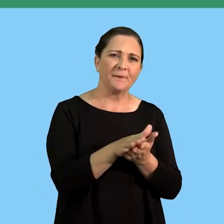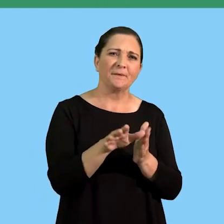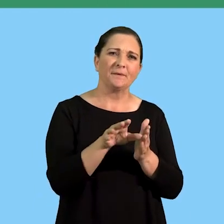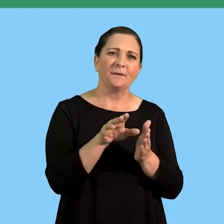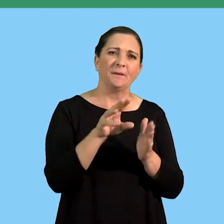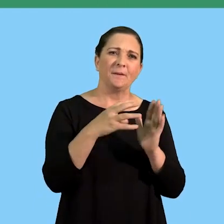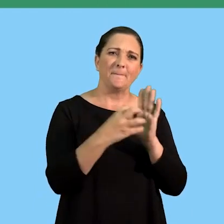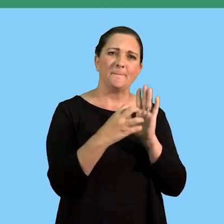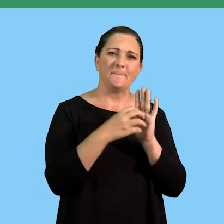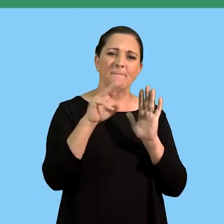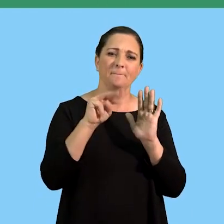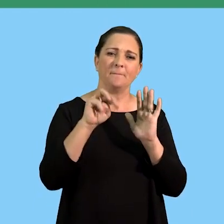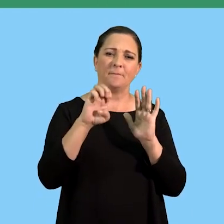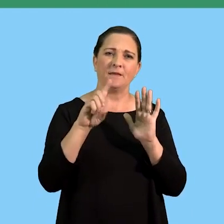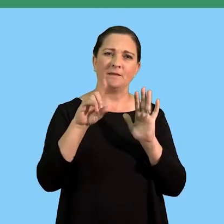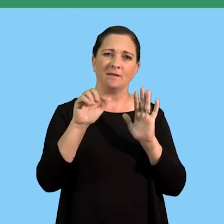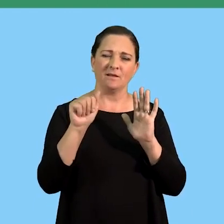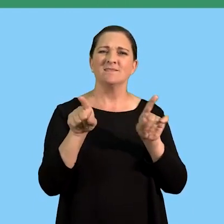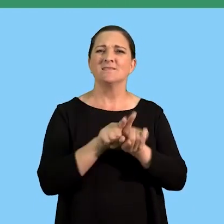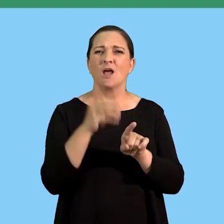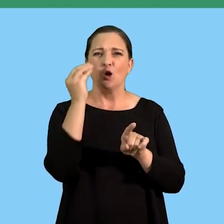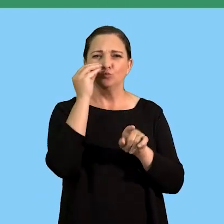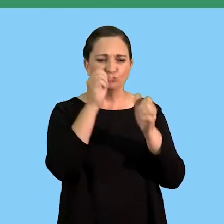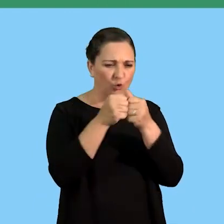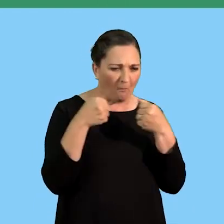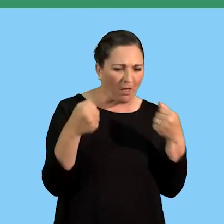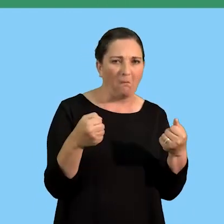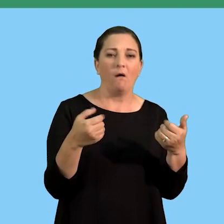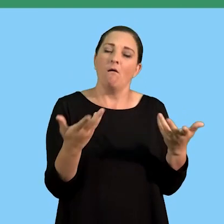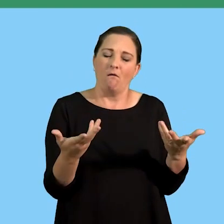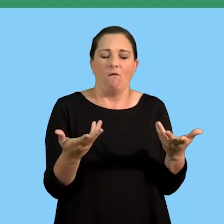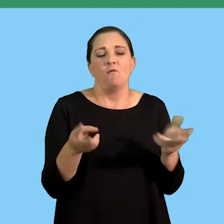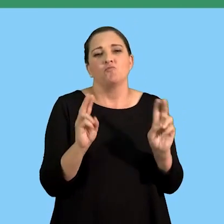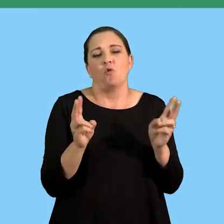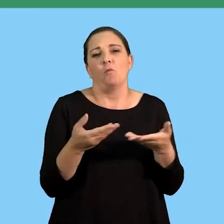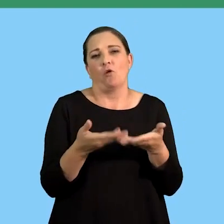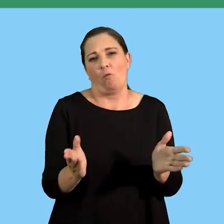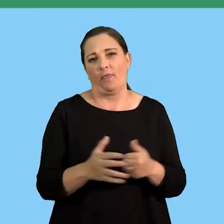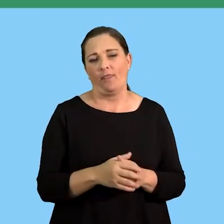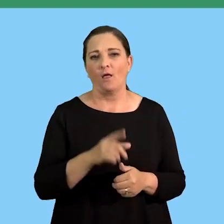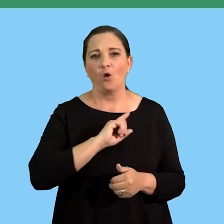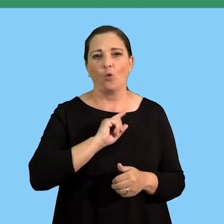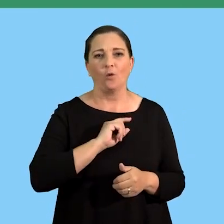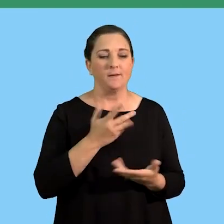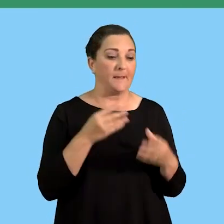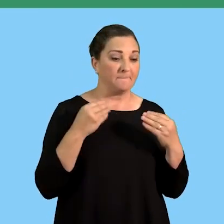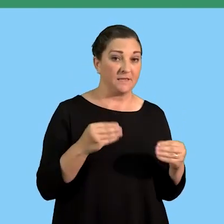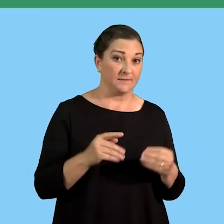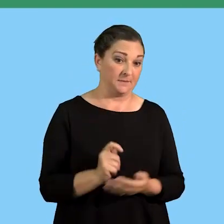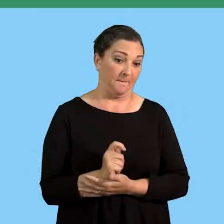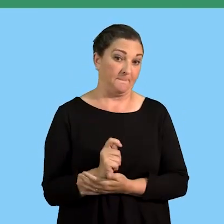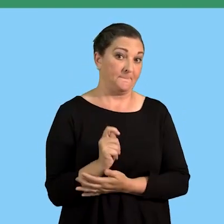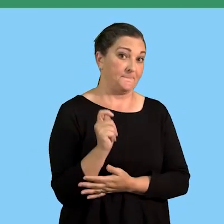media such as the newspaper. Now, this is the most common way to advertise a position, where the business